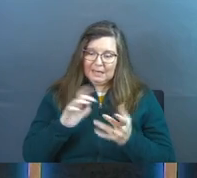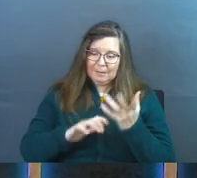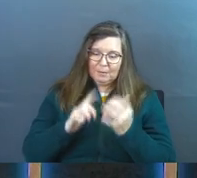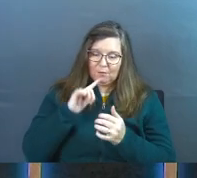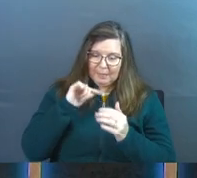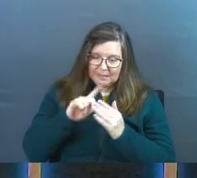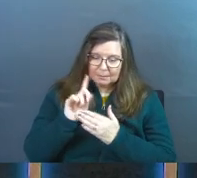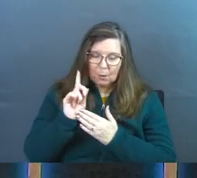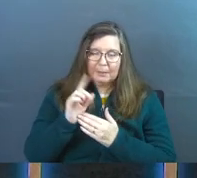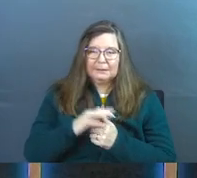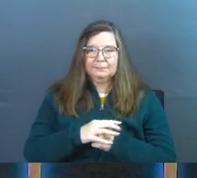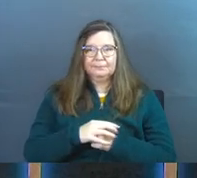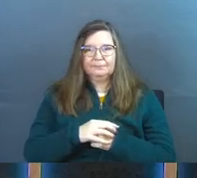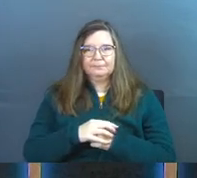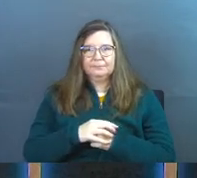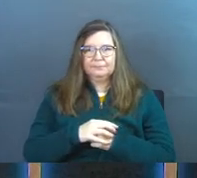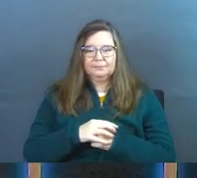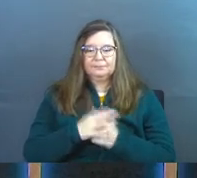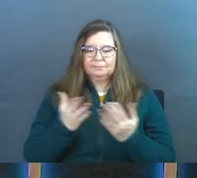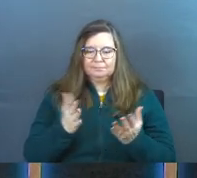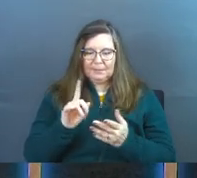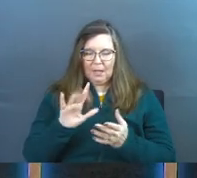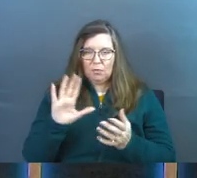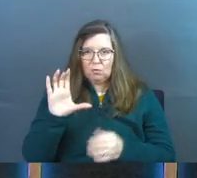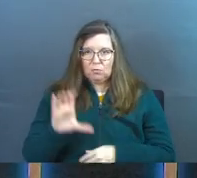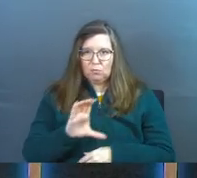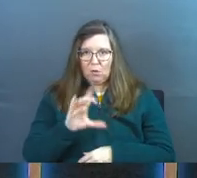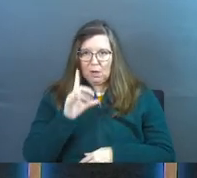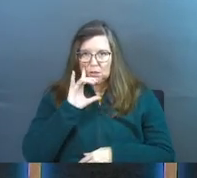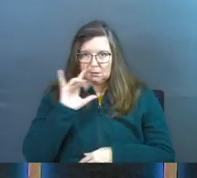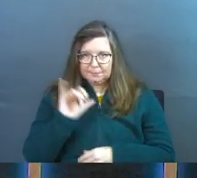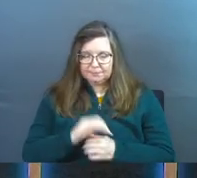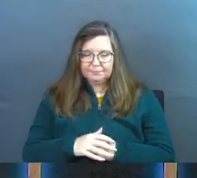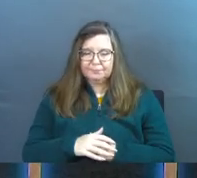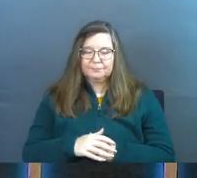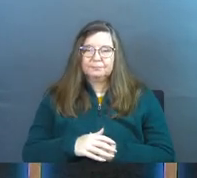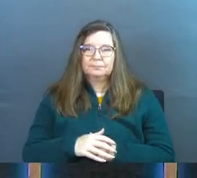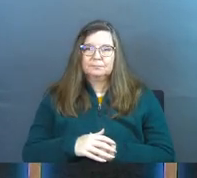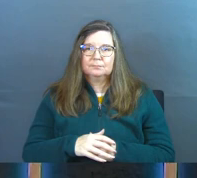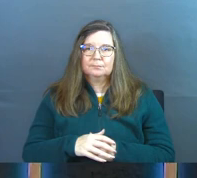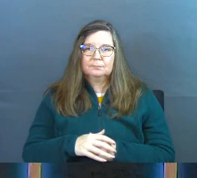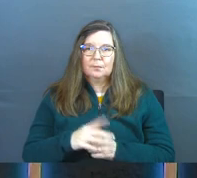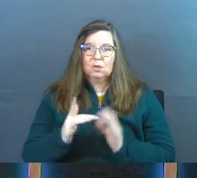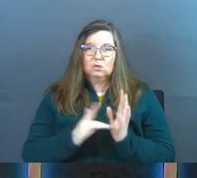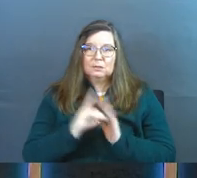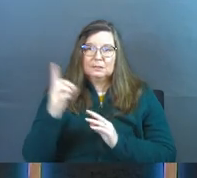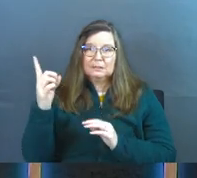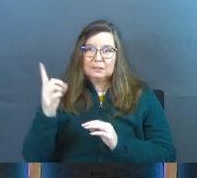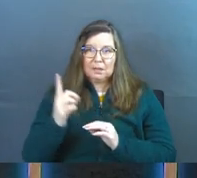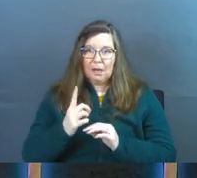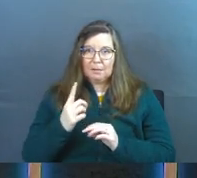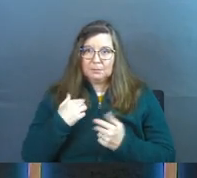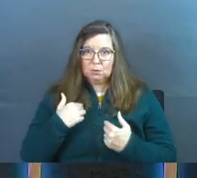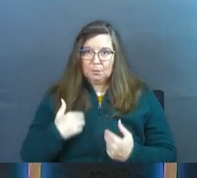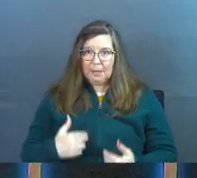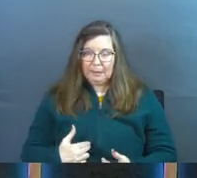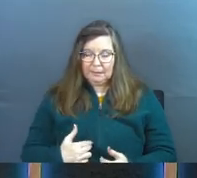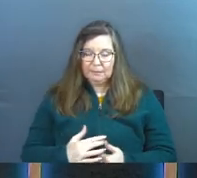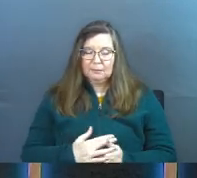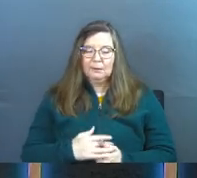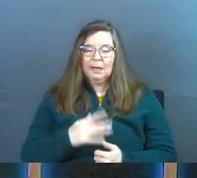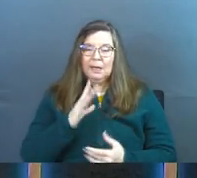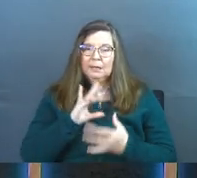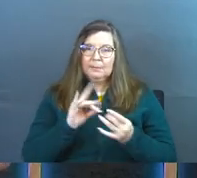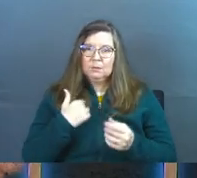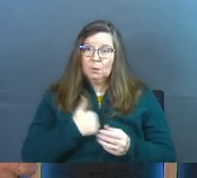for this moment. Here it is at the cross. So Jesus comes to us. He comes to humanity. And